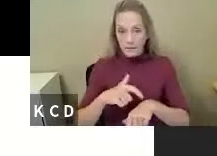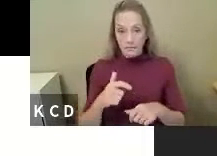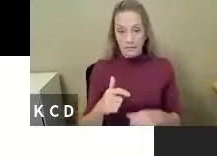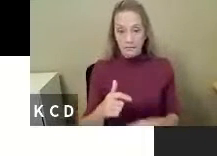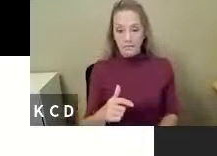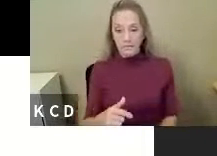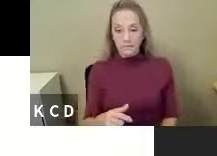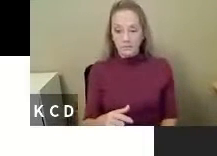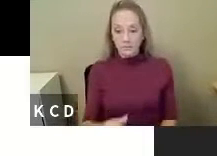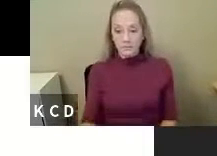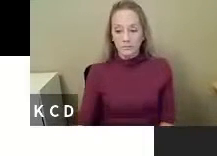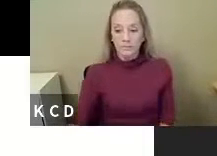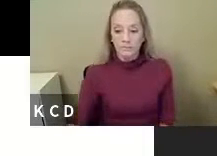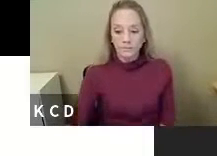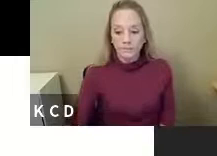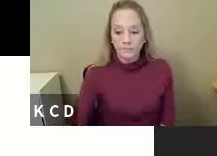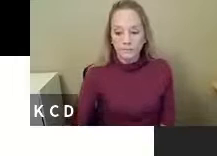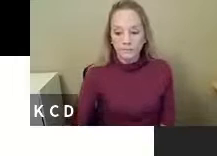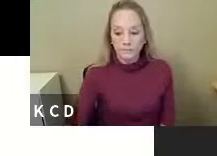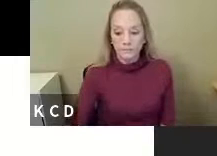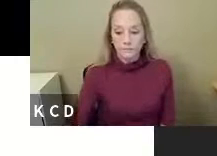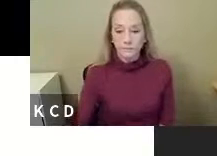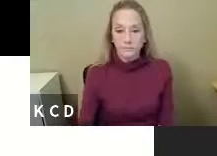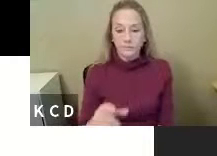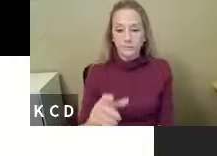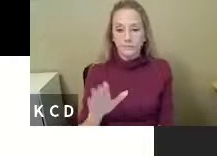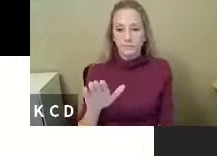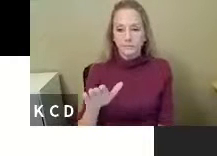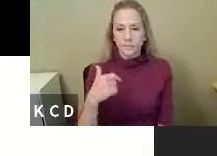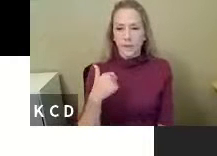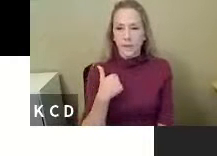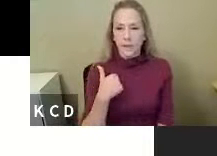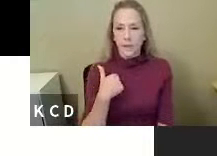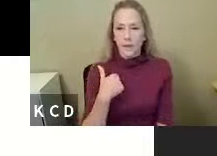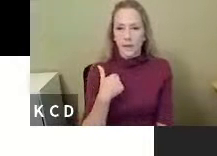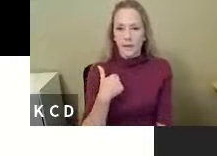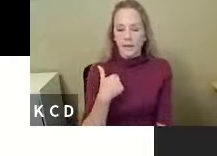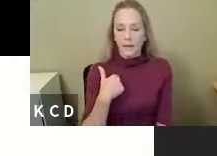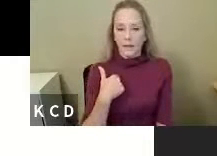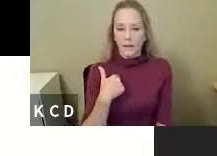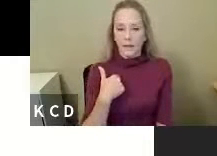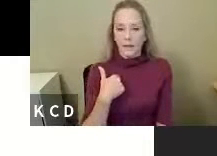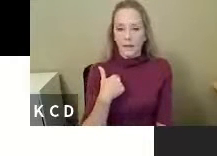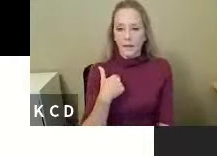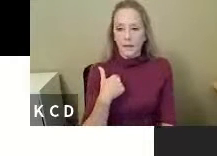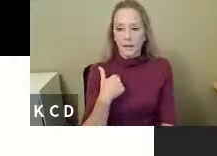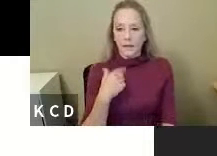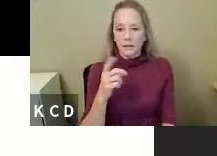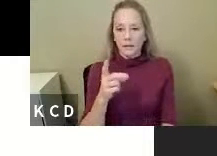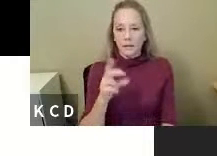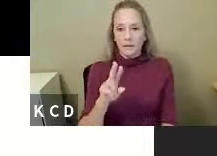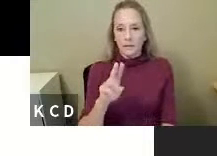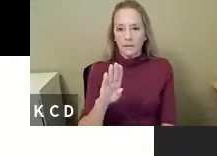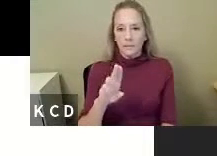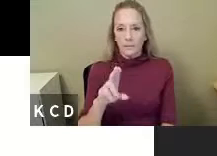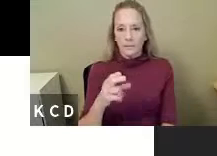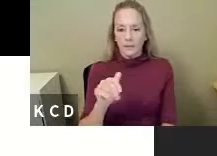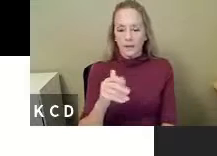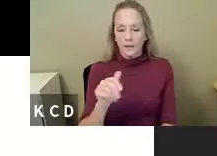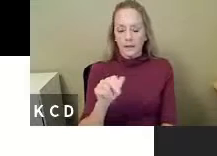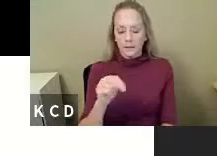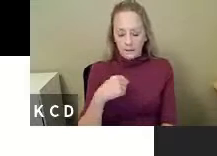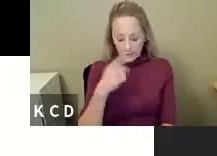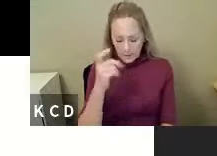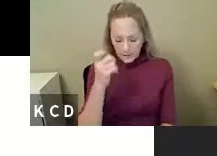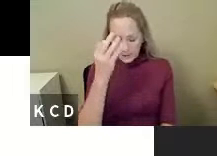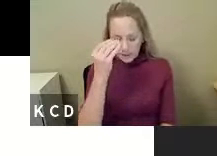bit. So I just have one. So just taking a minute to kind of